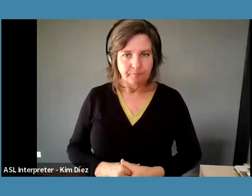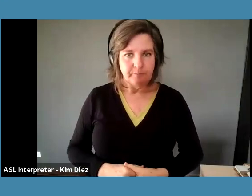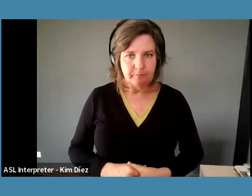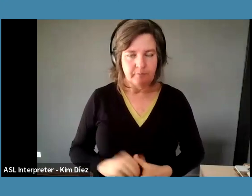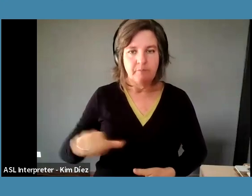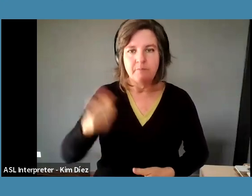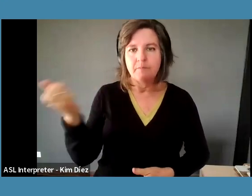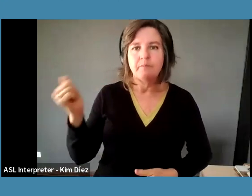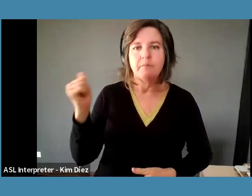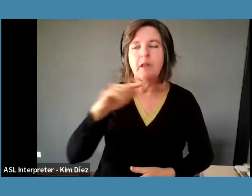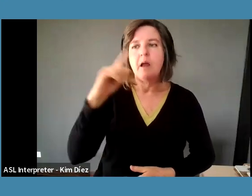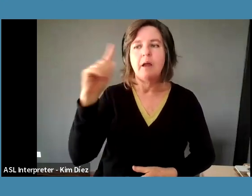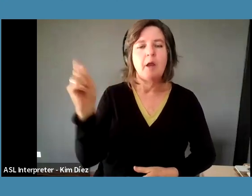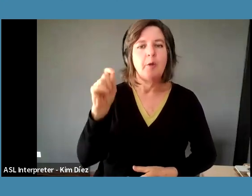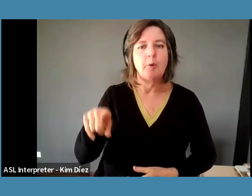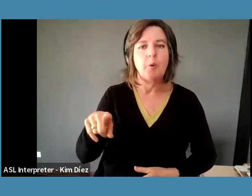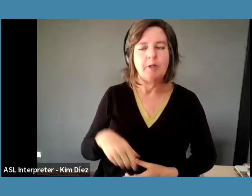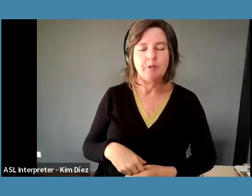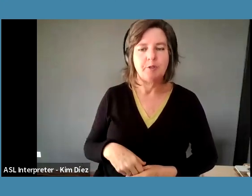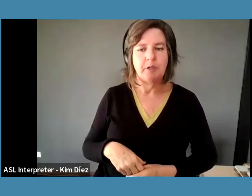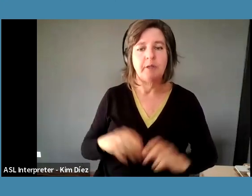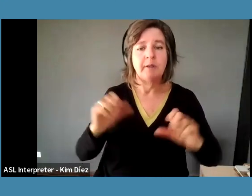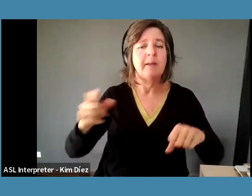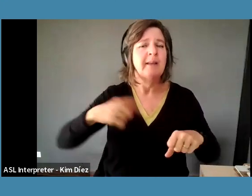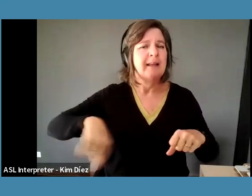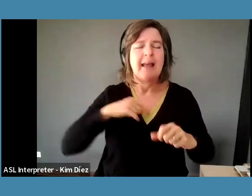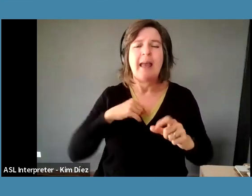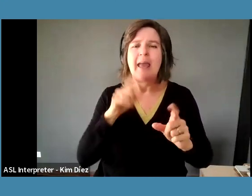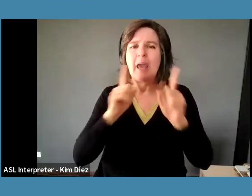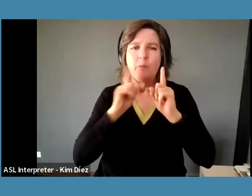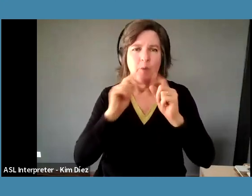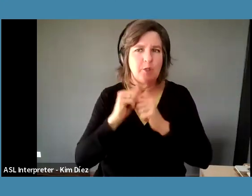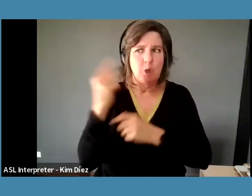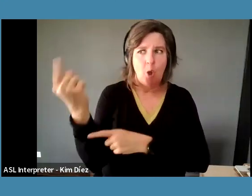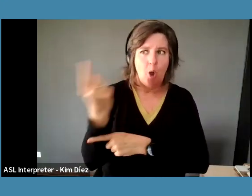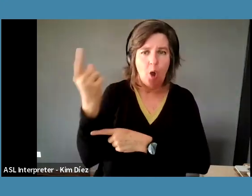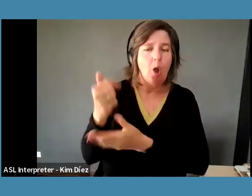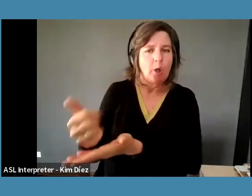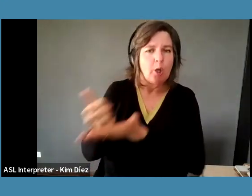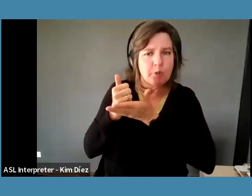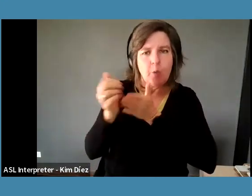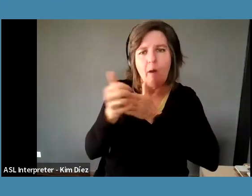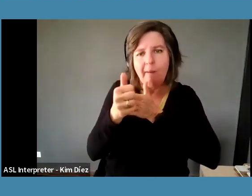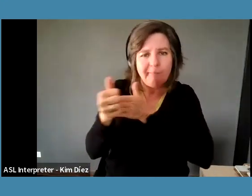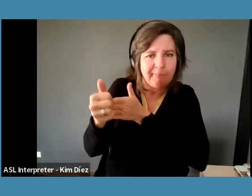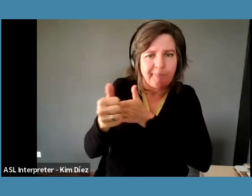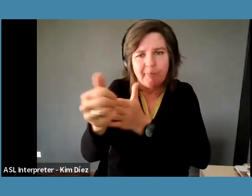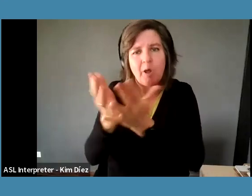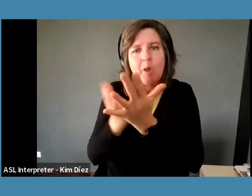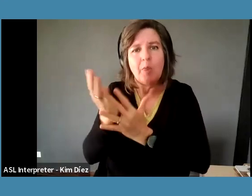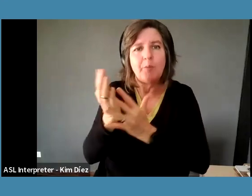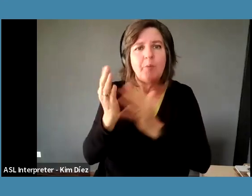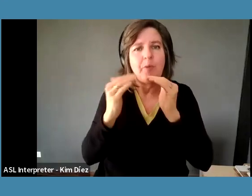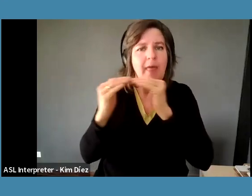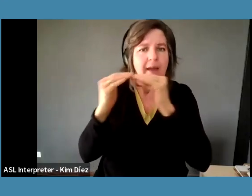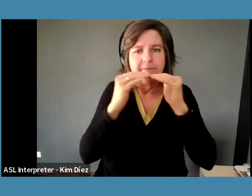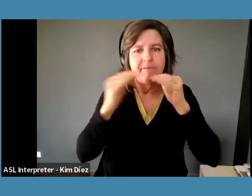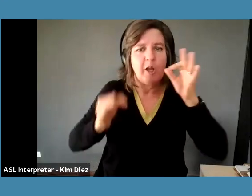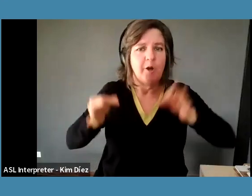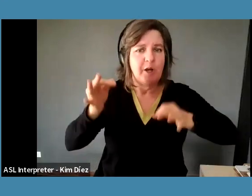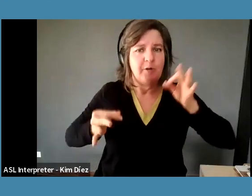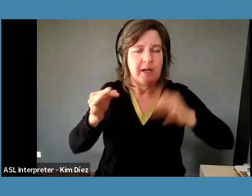Another question was, can we talk to someone to help walk us through the fair hearing?